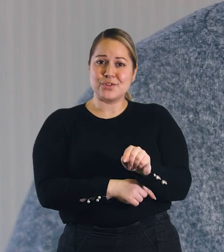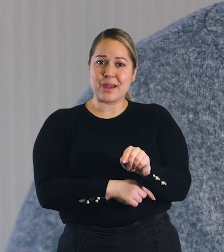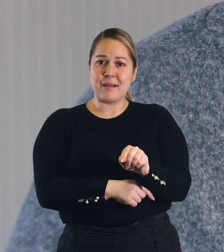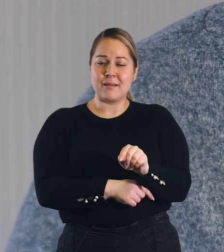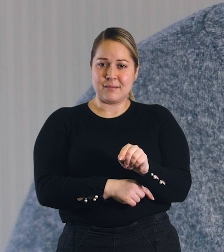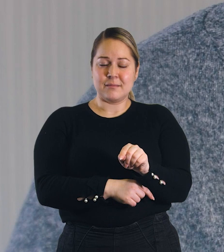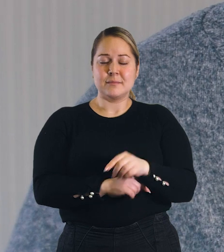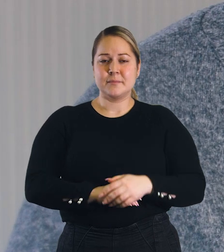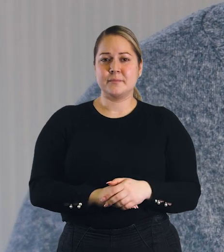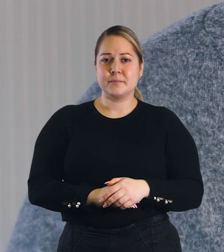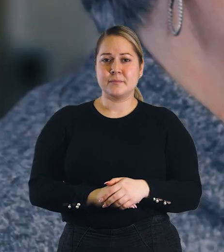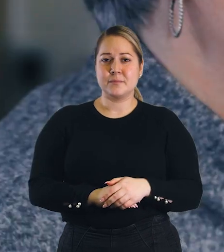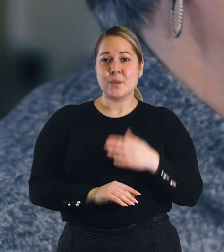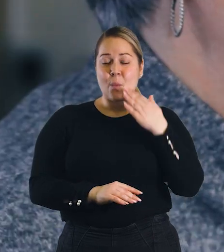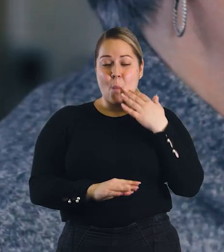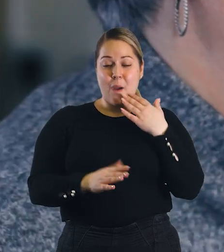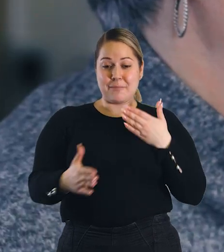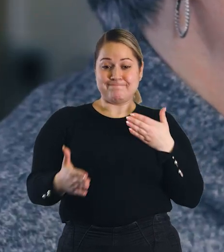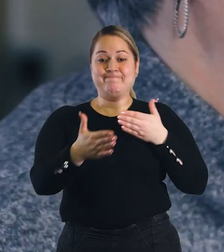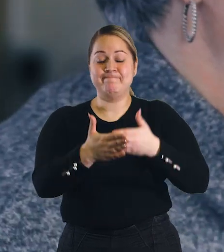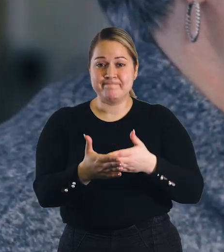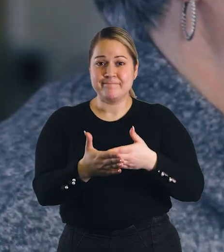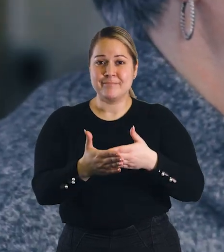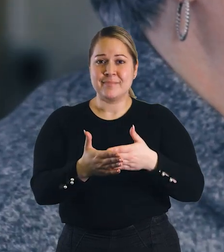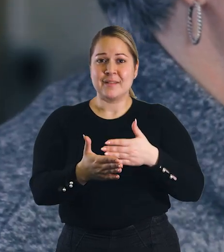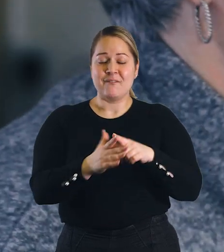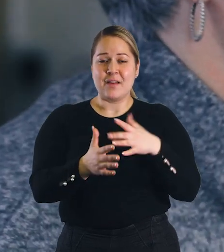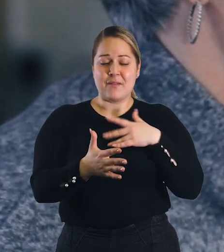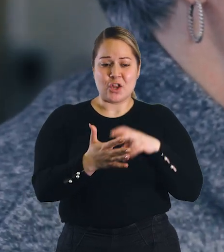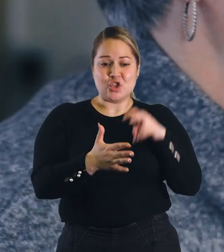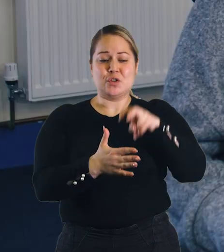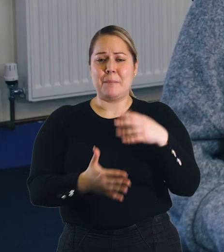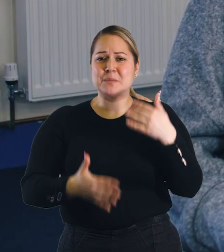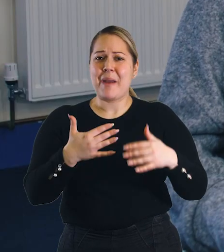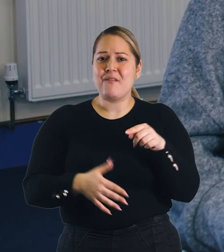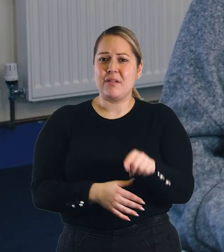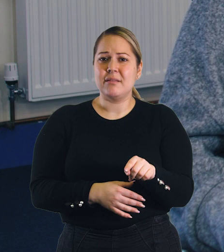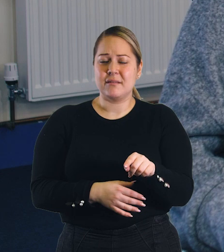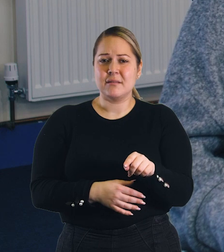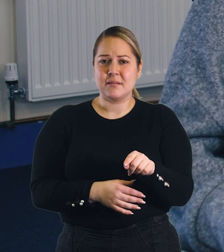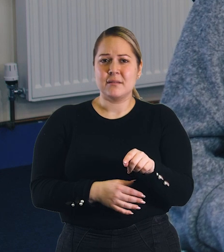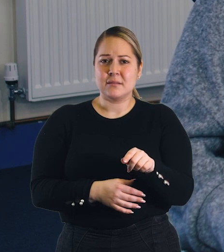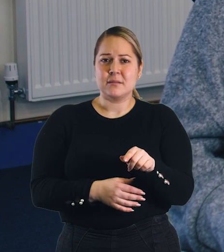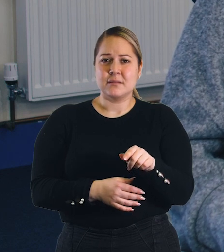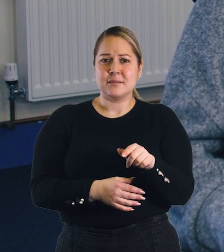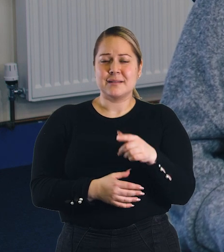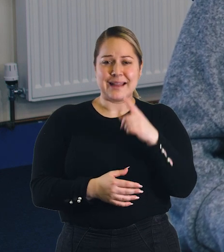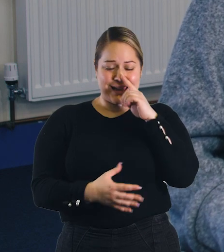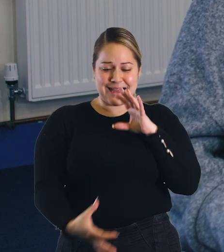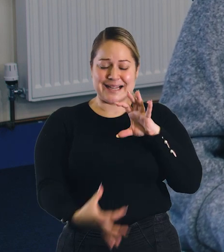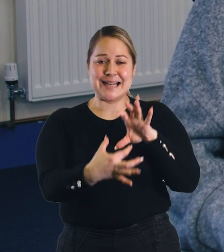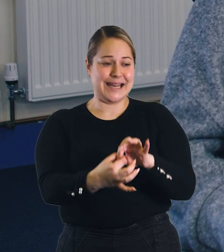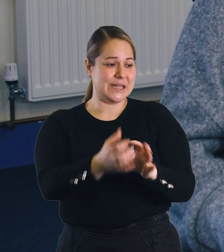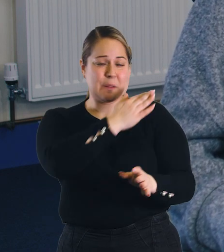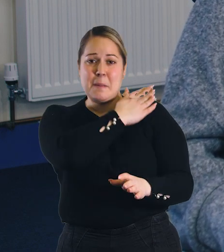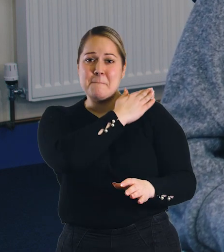one that's pushing you. When you suddenly stop, it's like a jolt, and it always seems to go to